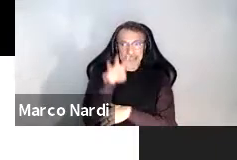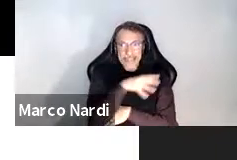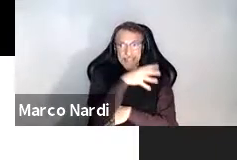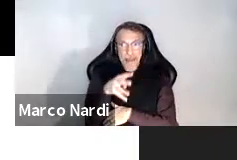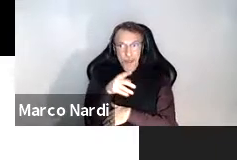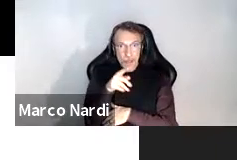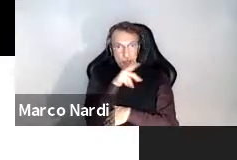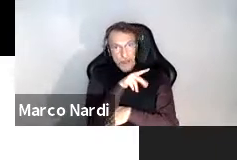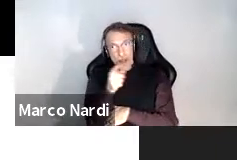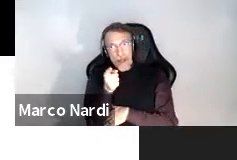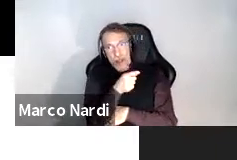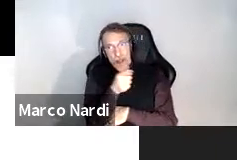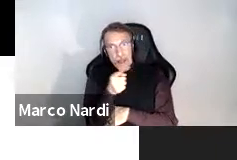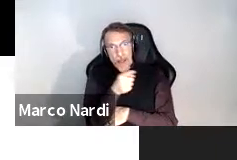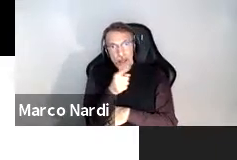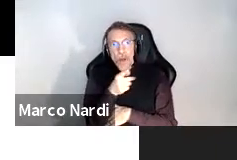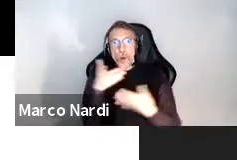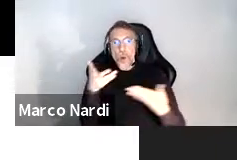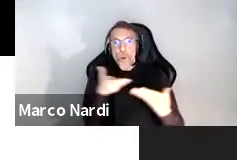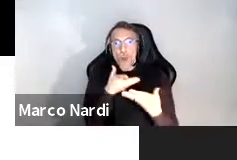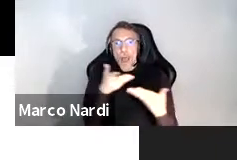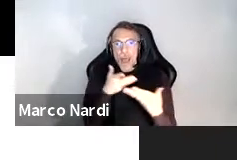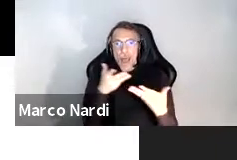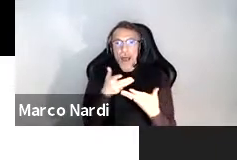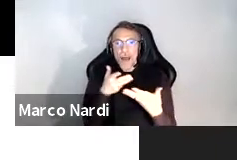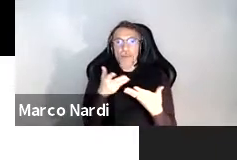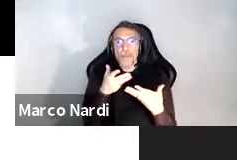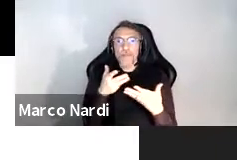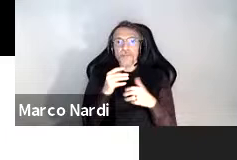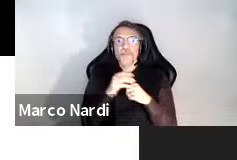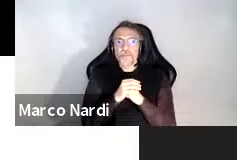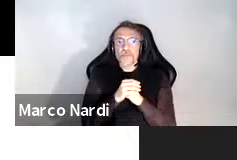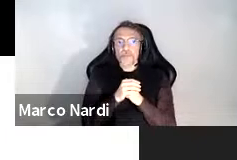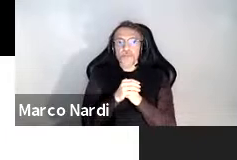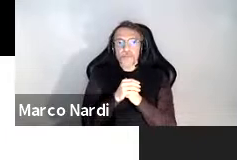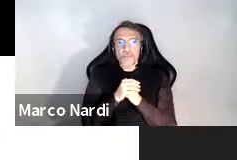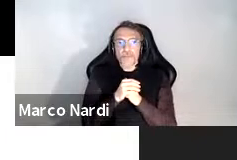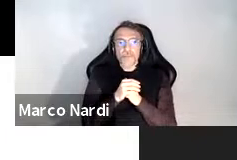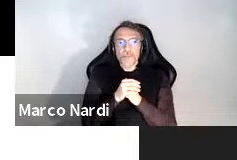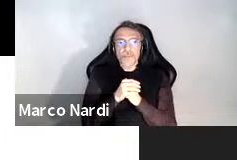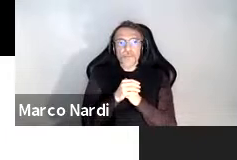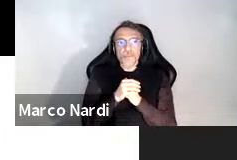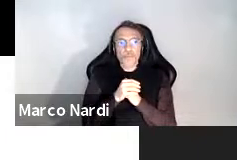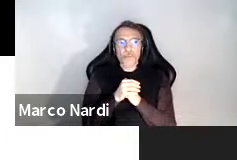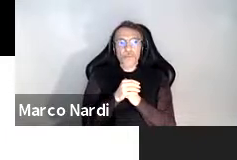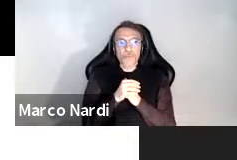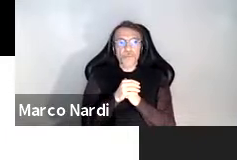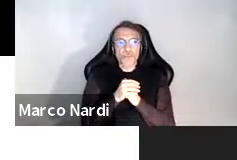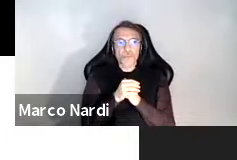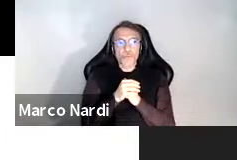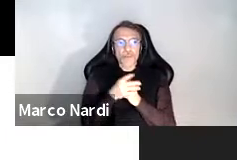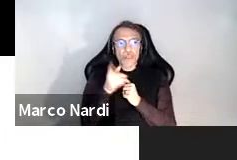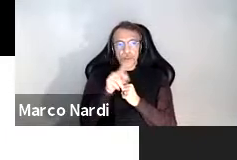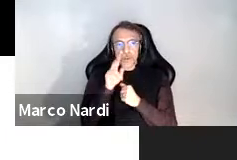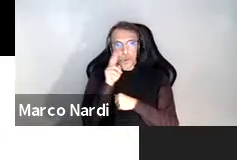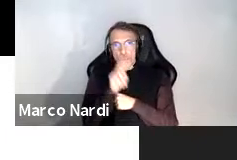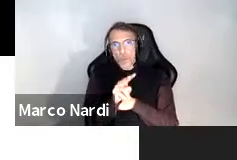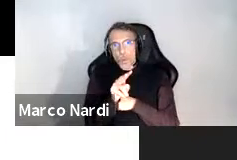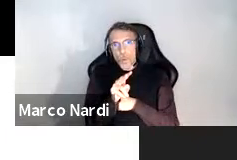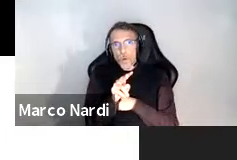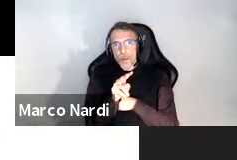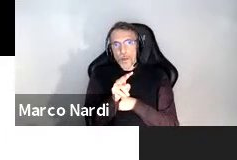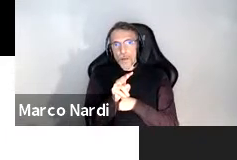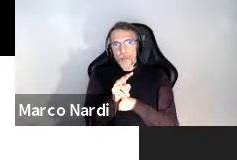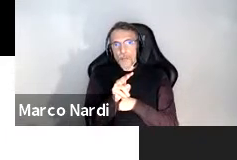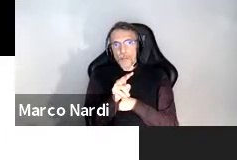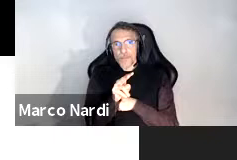where the concern is in terms of debt dynamics in Africa. Now, when you look at the position by